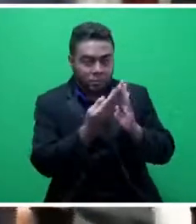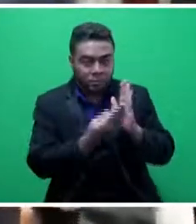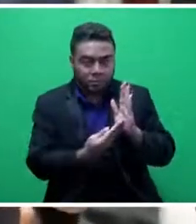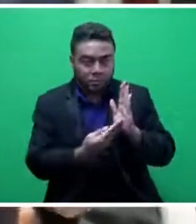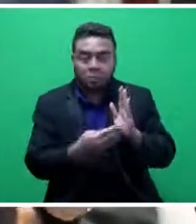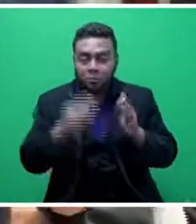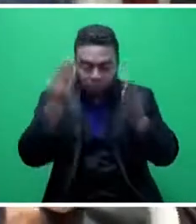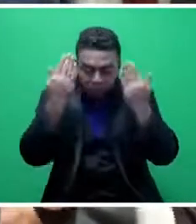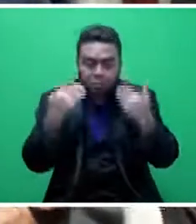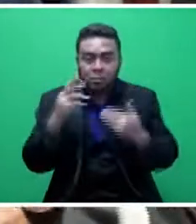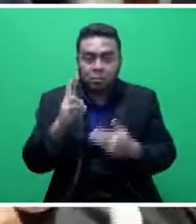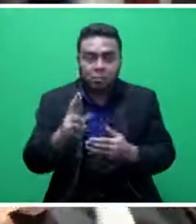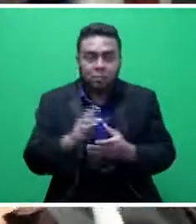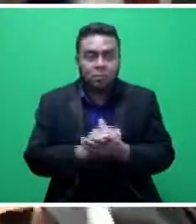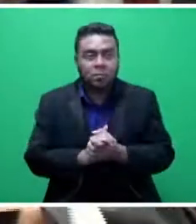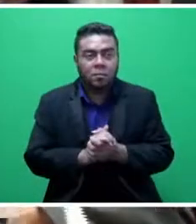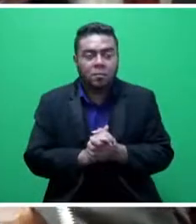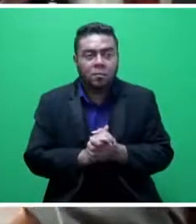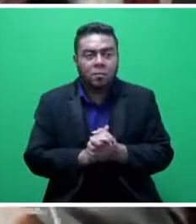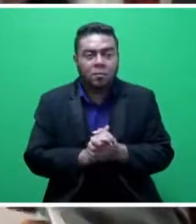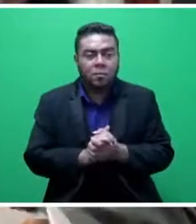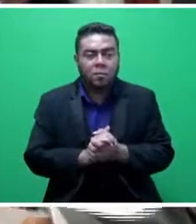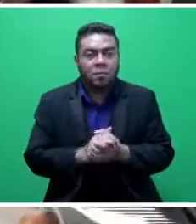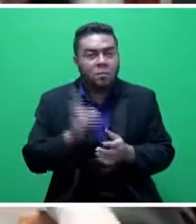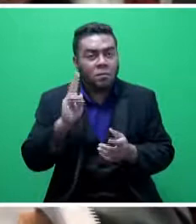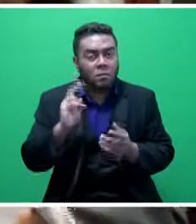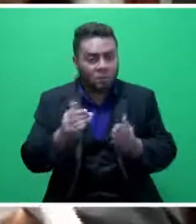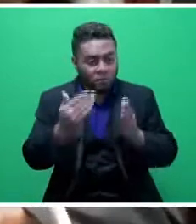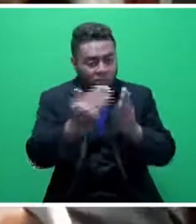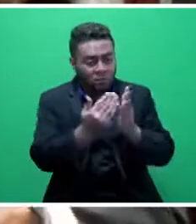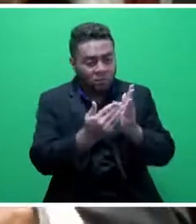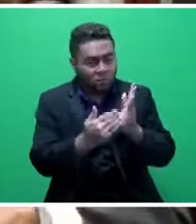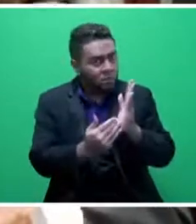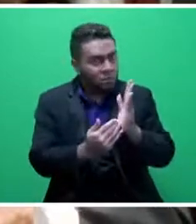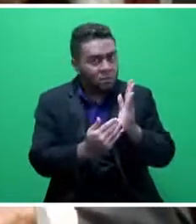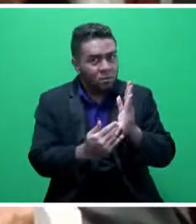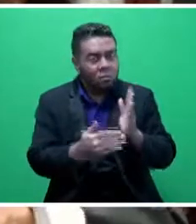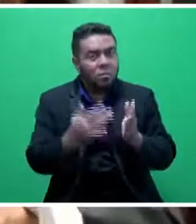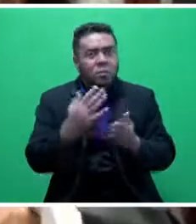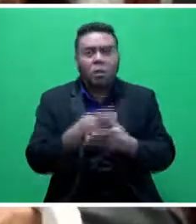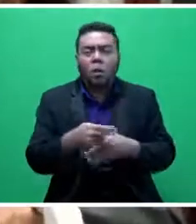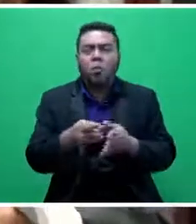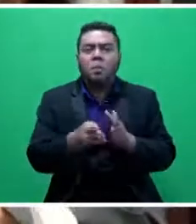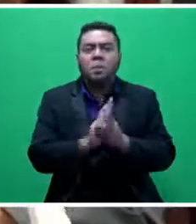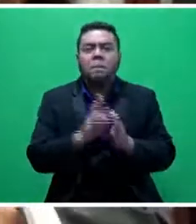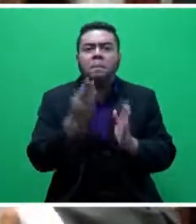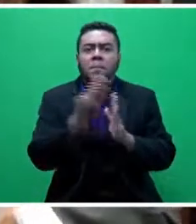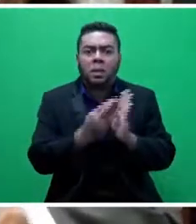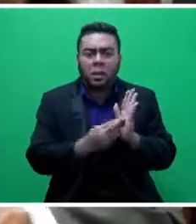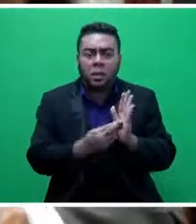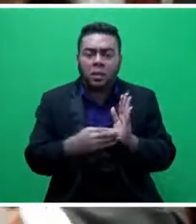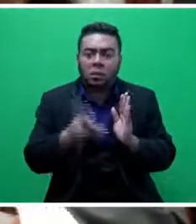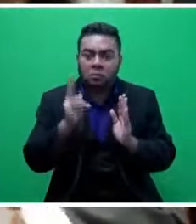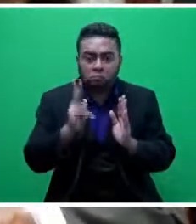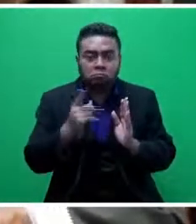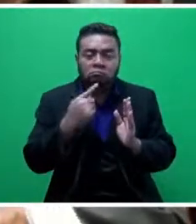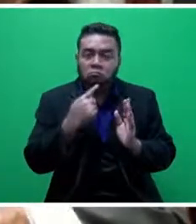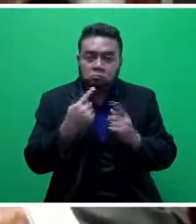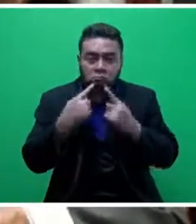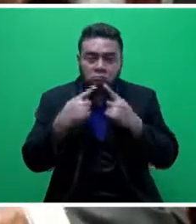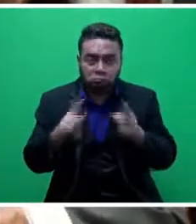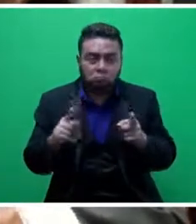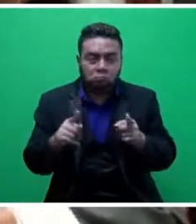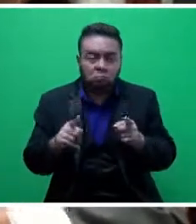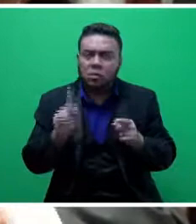Mr. Speaker, sir, again going on further to Stamp Duties Repeal Bill, essentially as announced, Mr. Speaker, sir, this